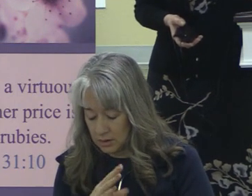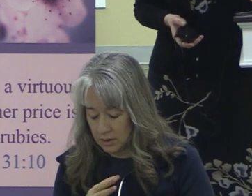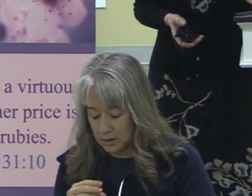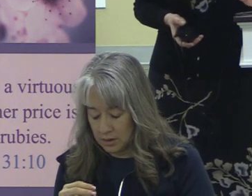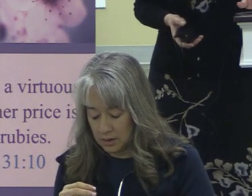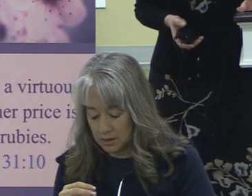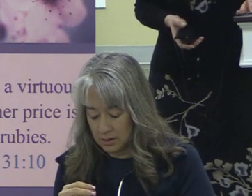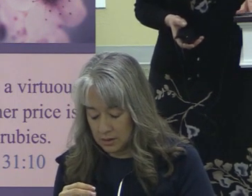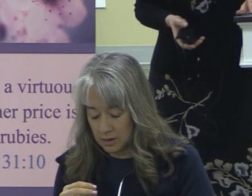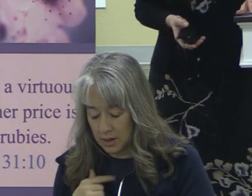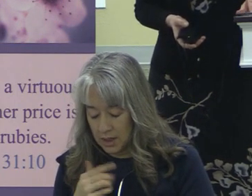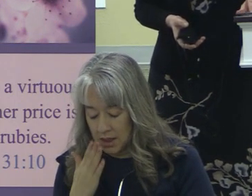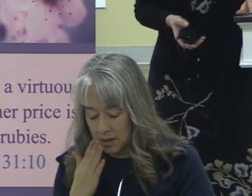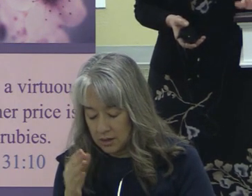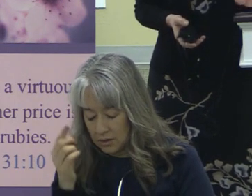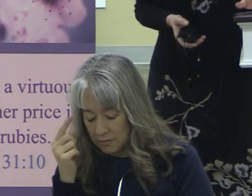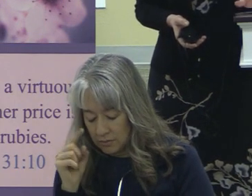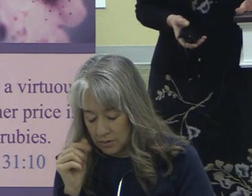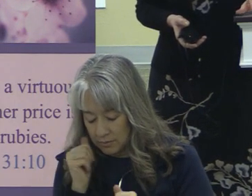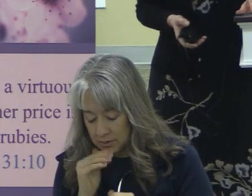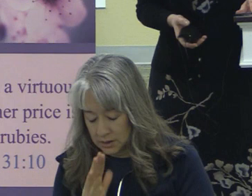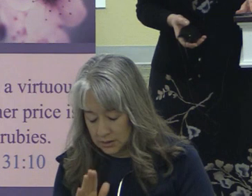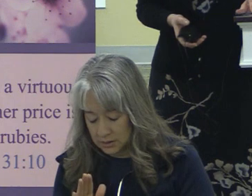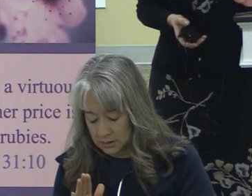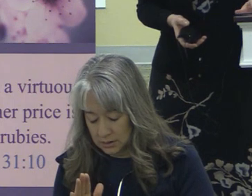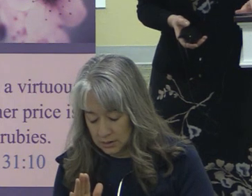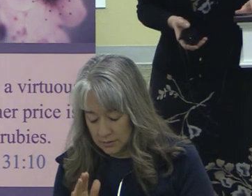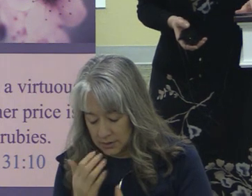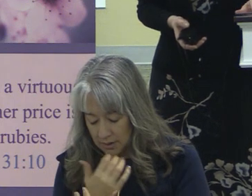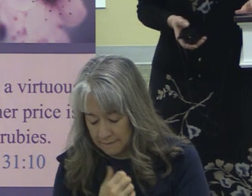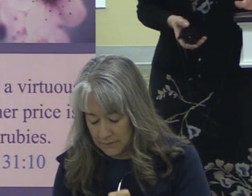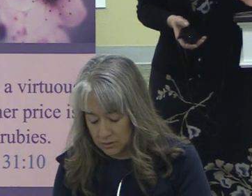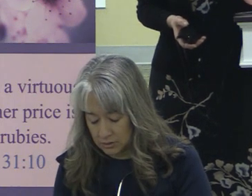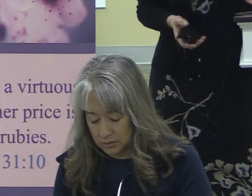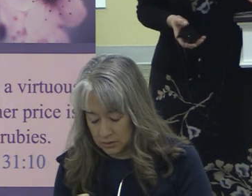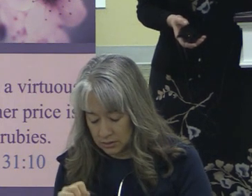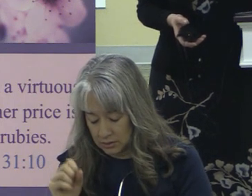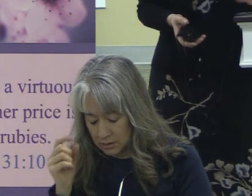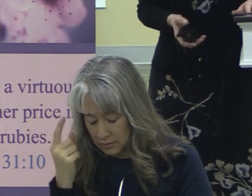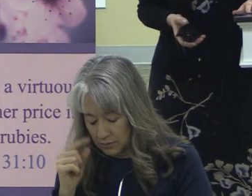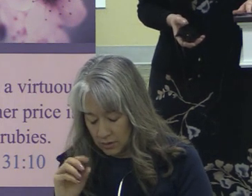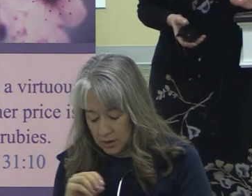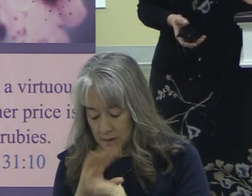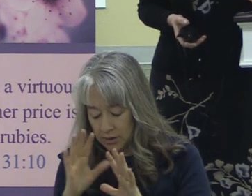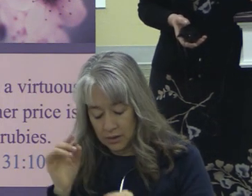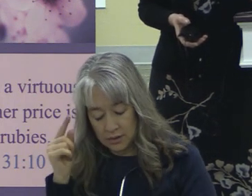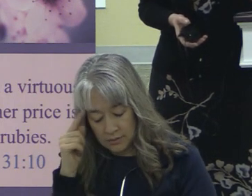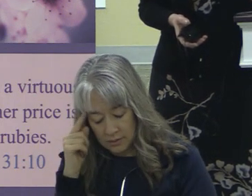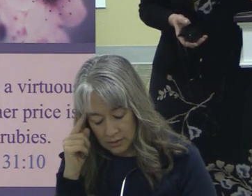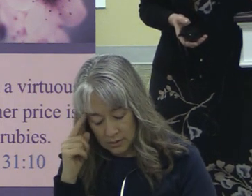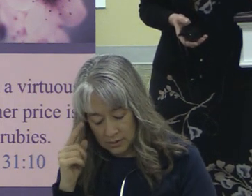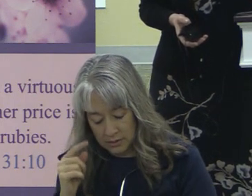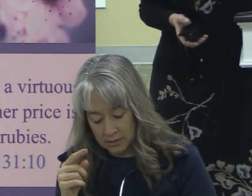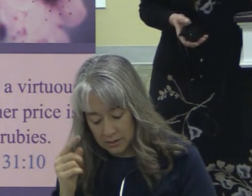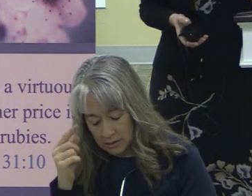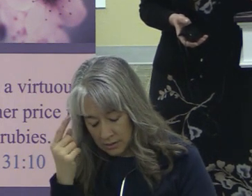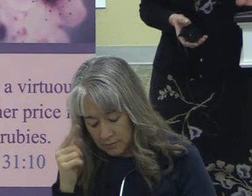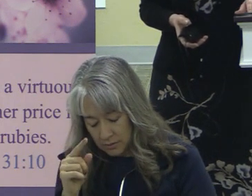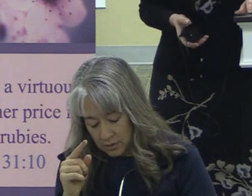and I just thank you for the blessing of salvation, for clarity of thought, Lord,